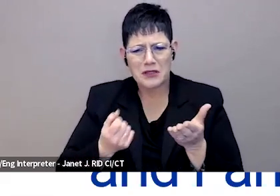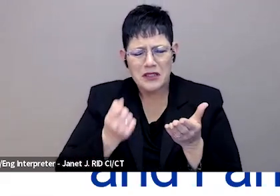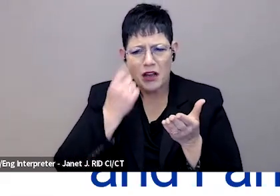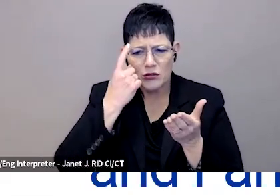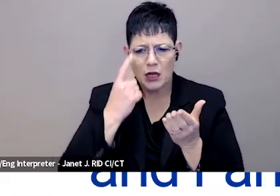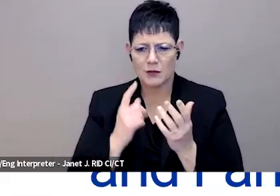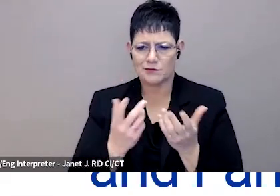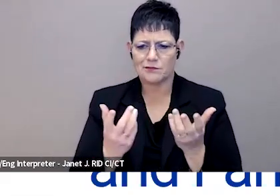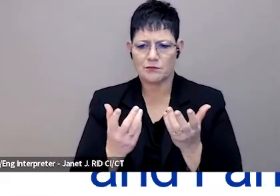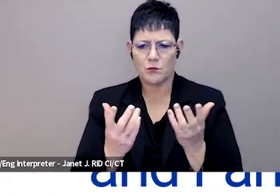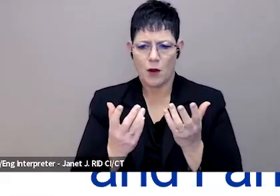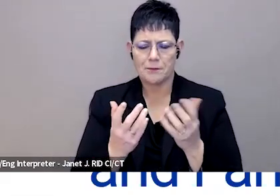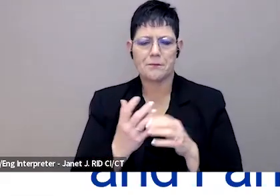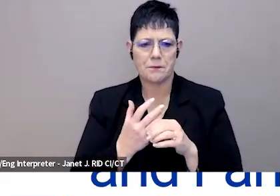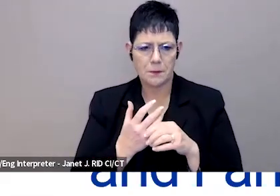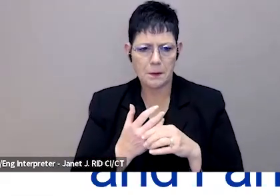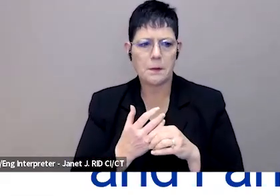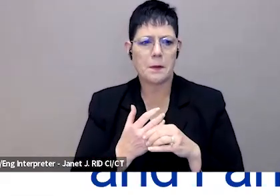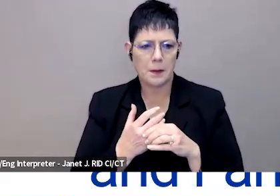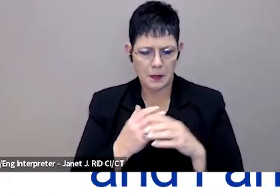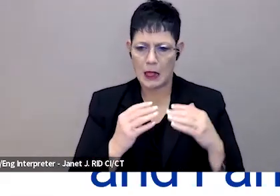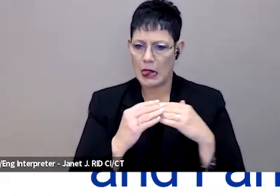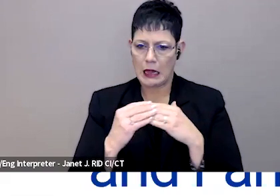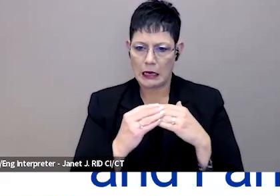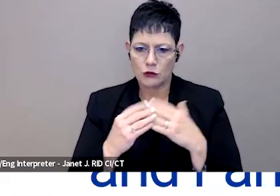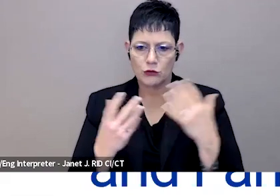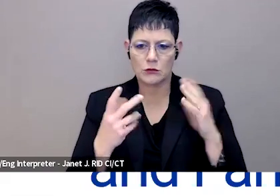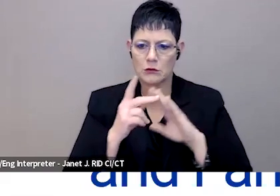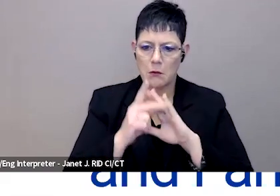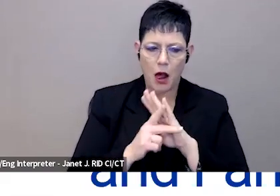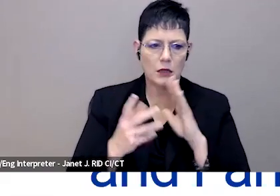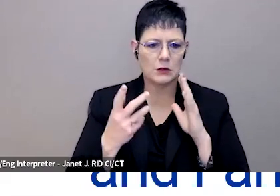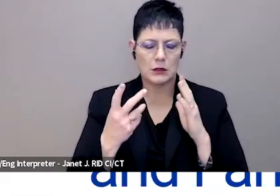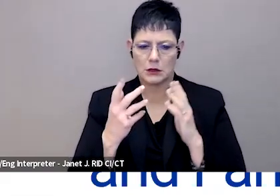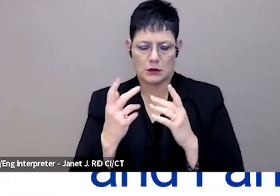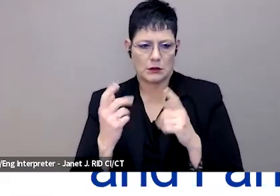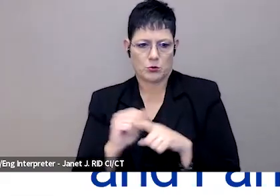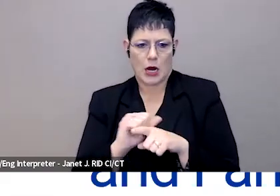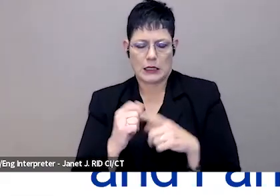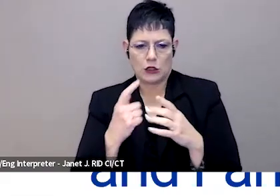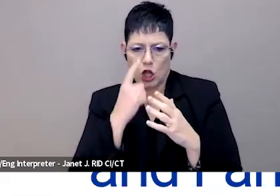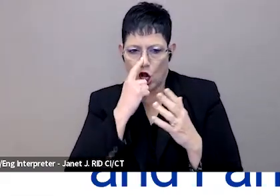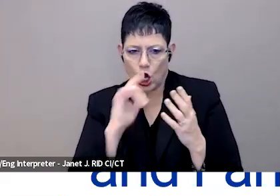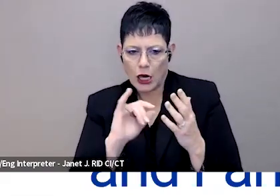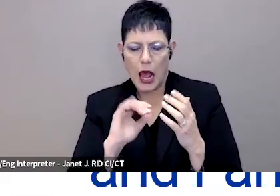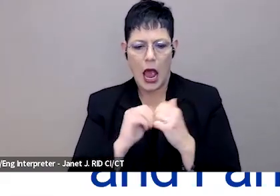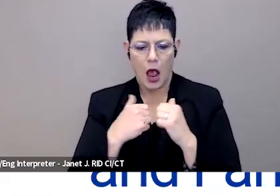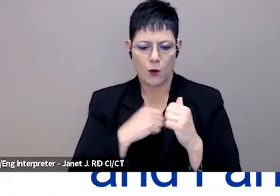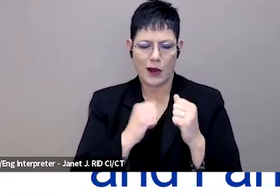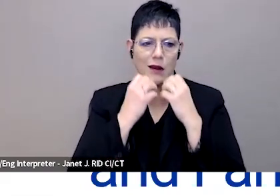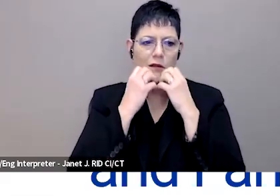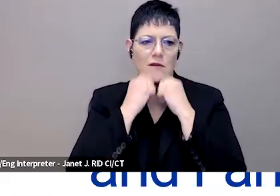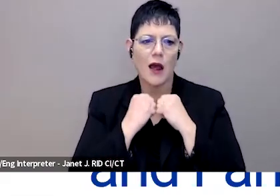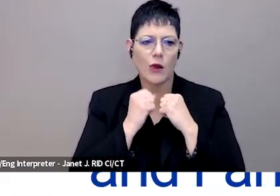which we as leaders, whether we're working in policy or practice, can really think about valuing and supporting direct